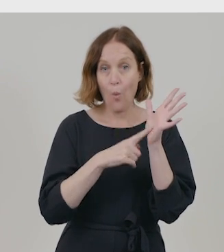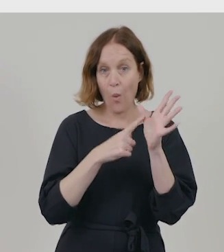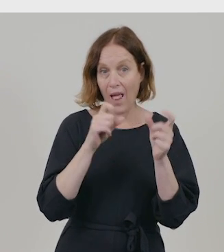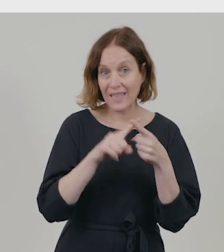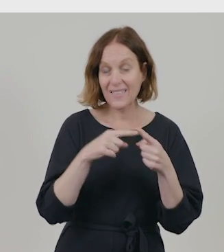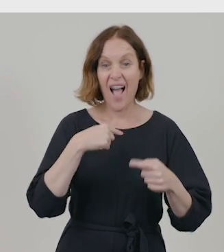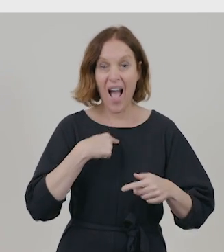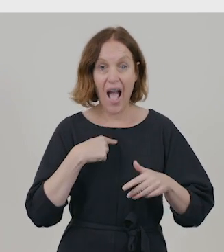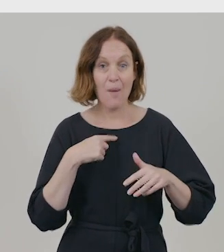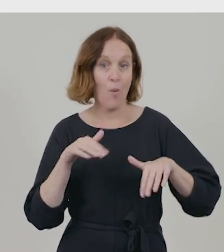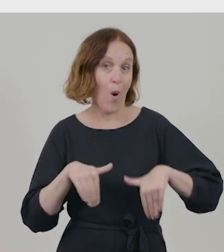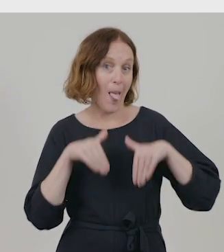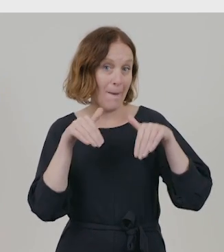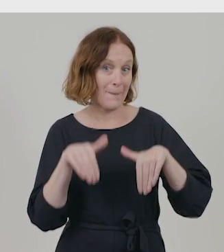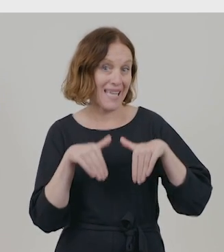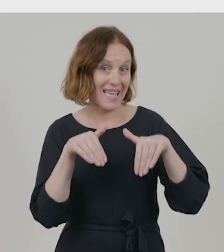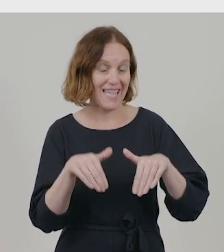they're smiling.